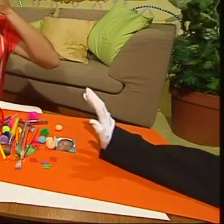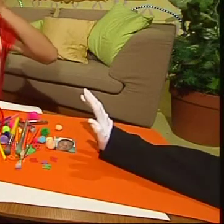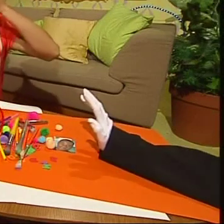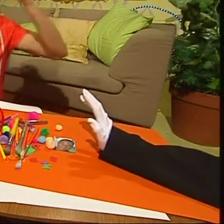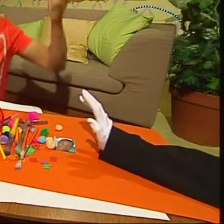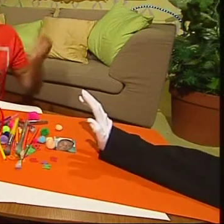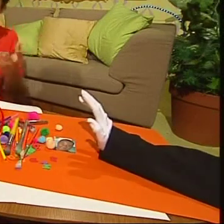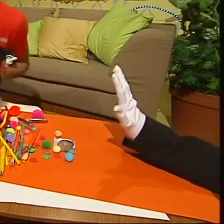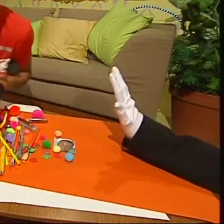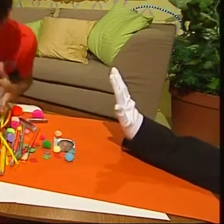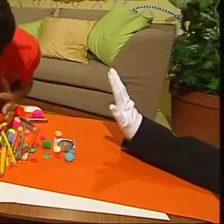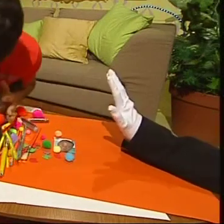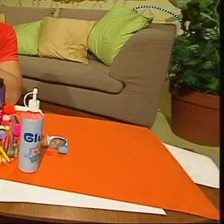it